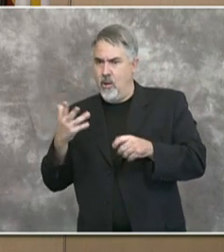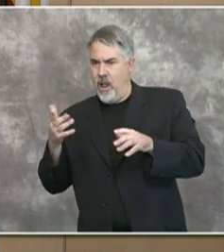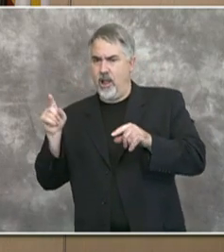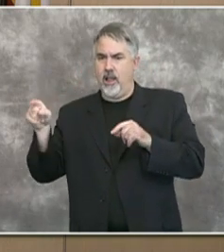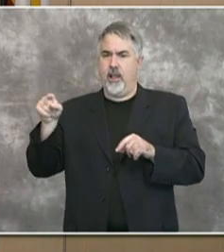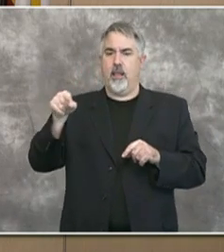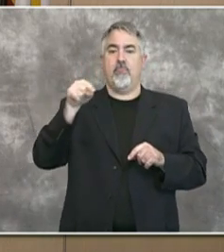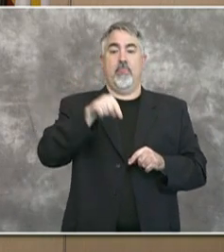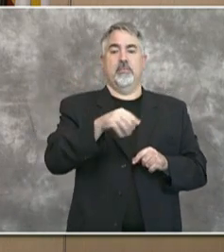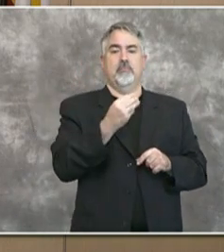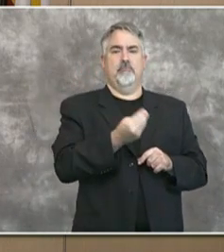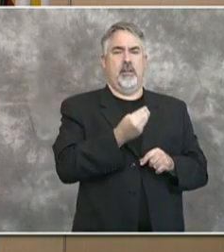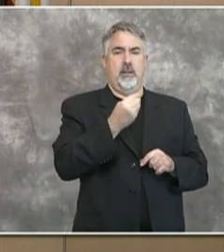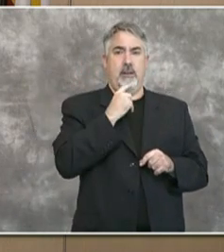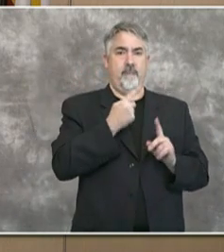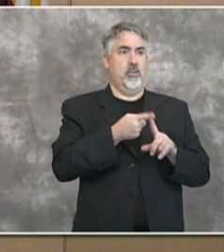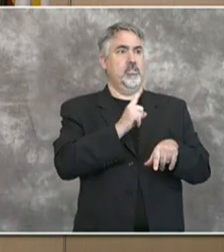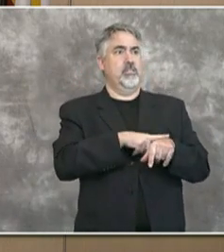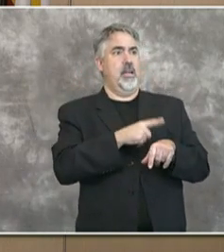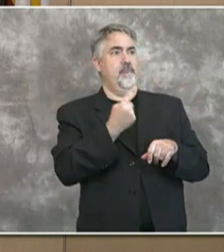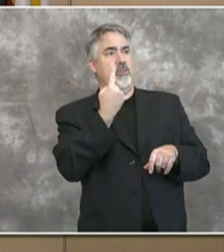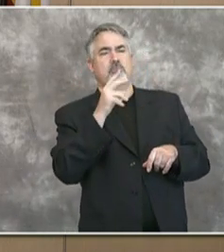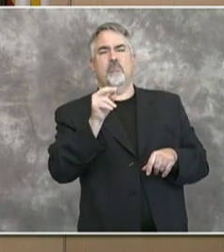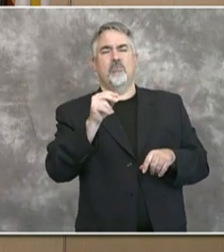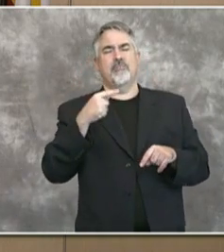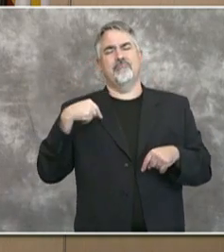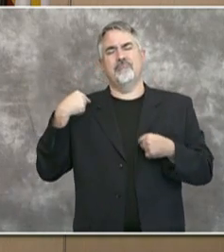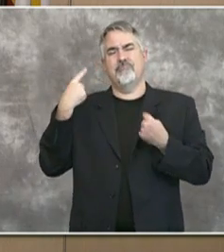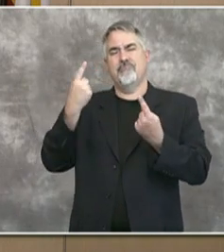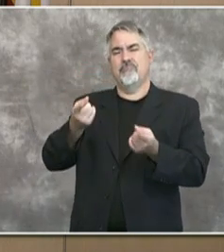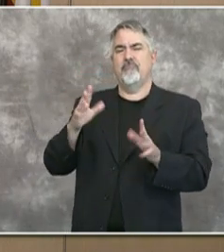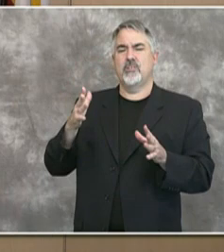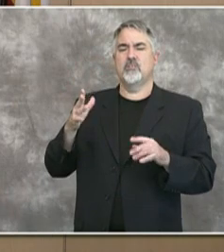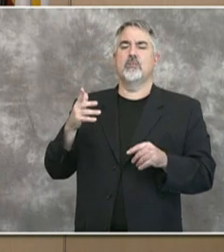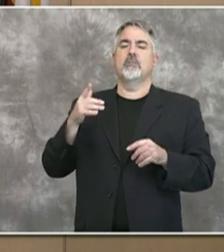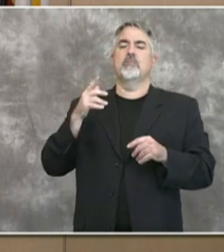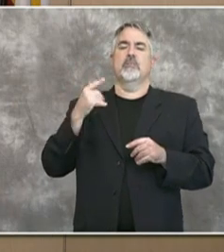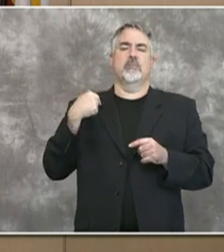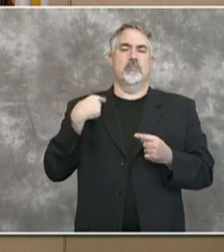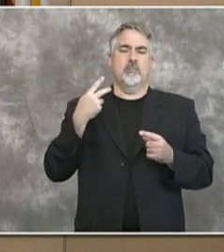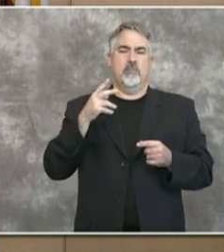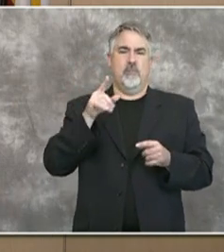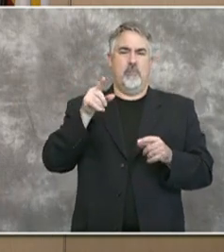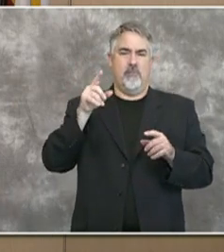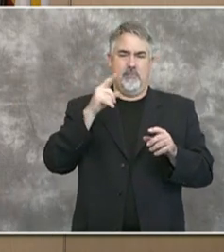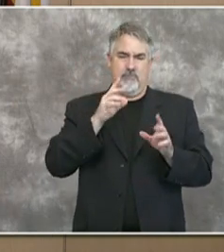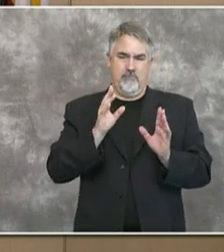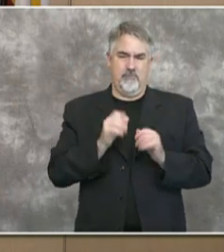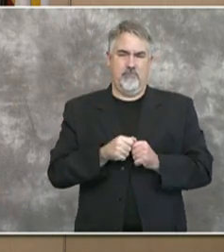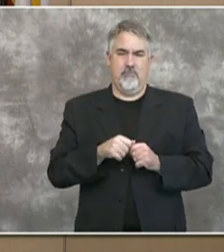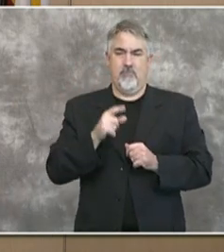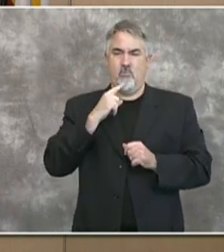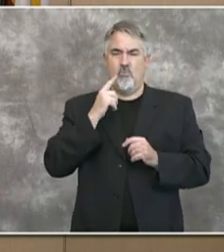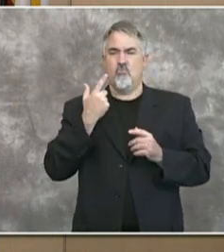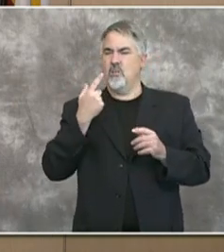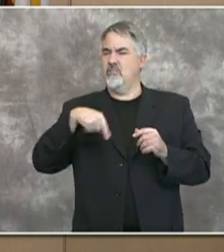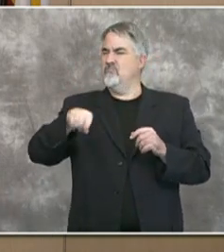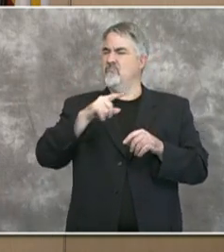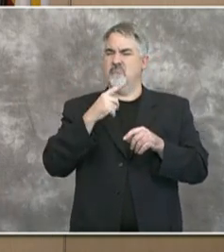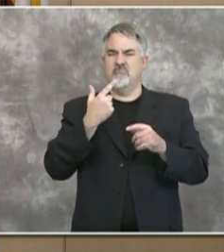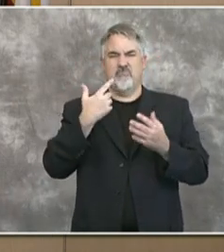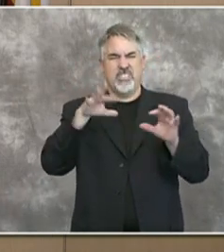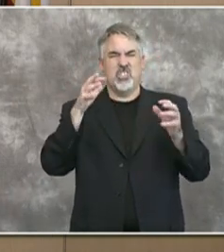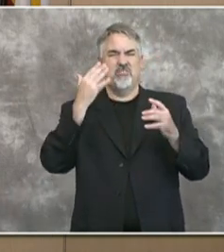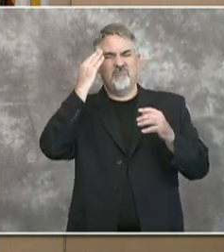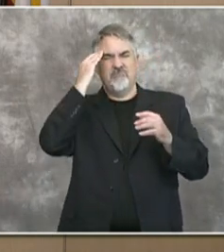first time the laboratory directors at our local hospitals and federally qualified health centers, specifically Family Health